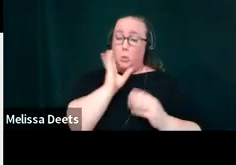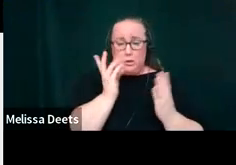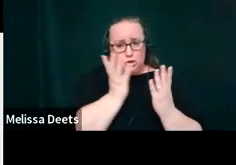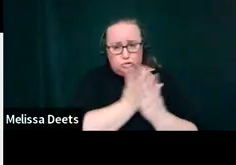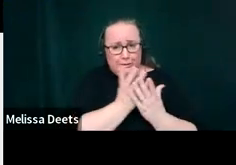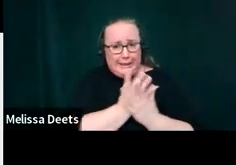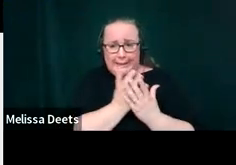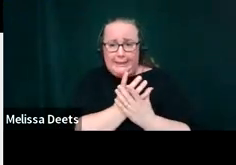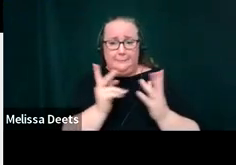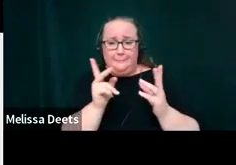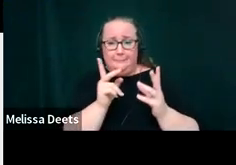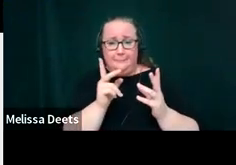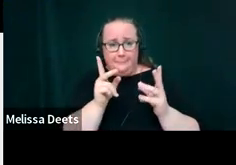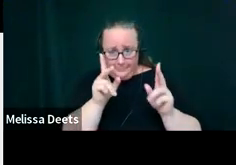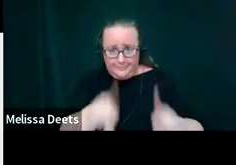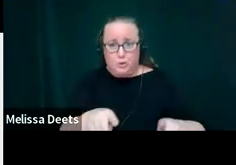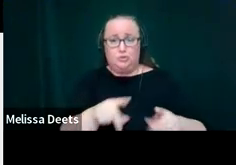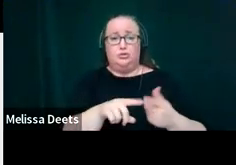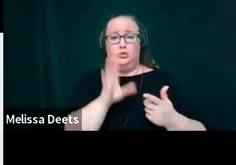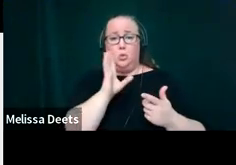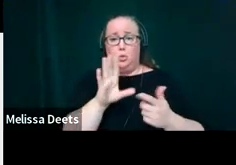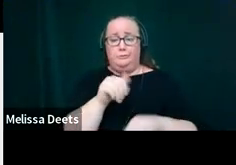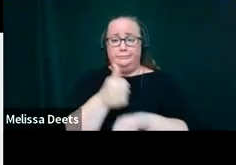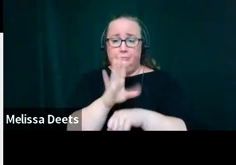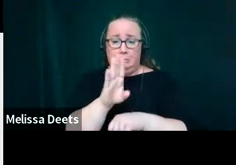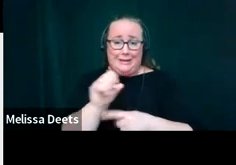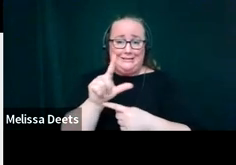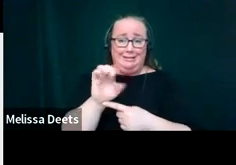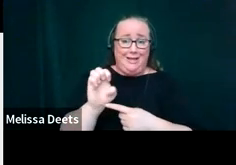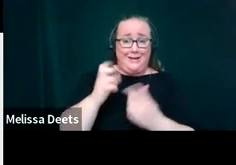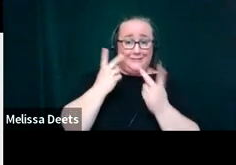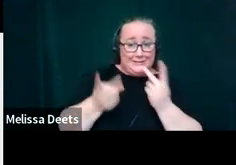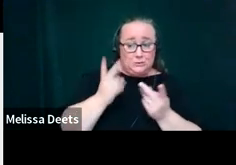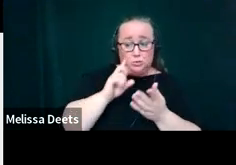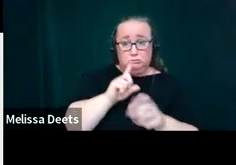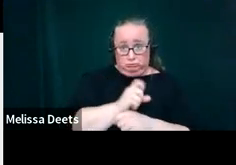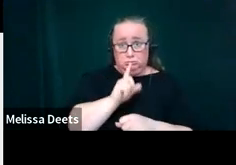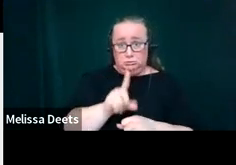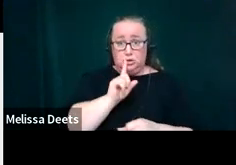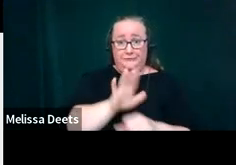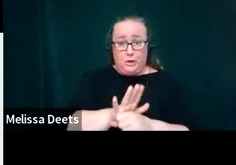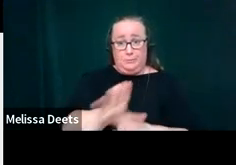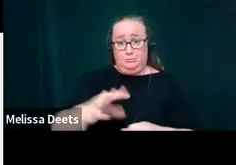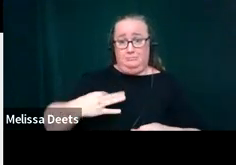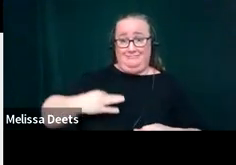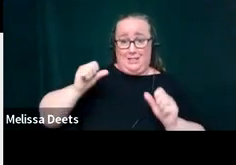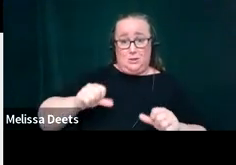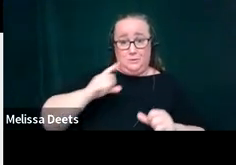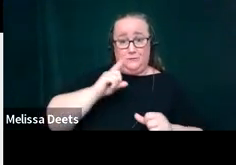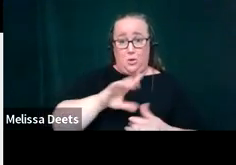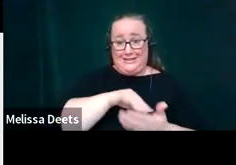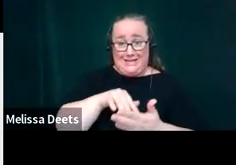patients. We're going to perform a baseline visit to confirm that they are in fact eligible for the study. Then half the group will